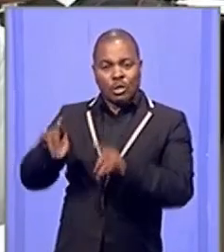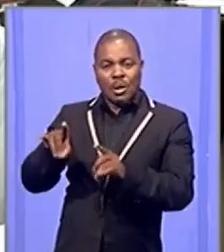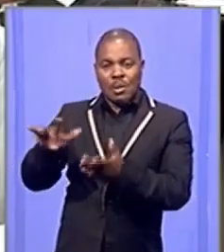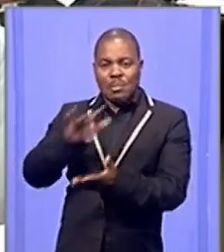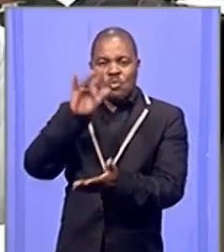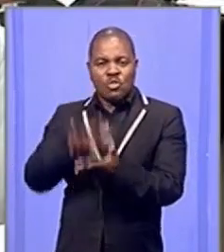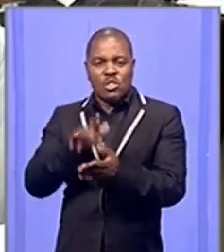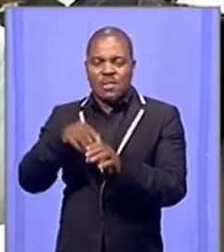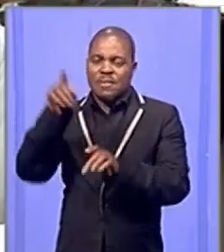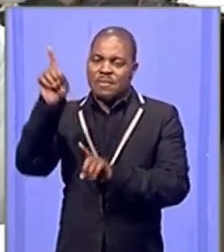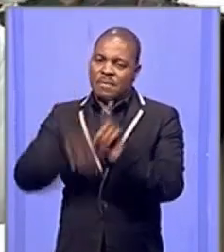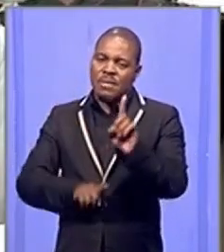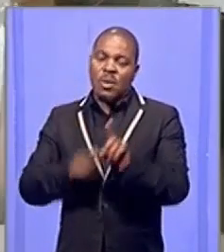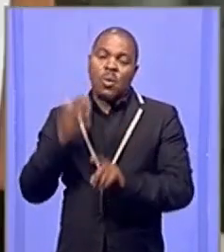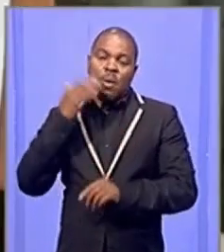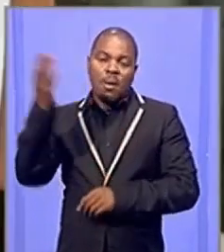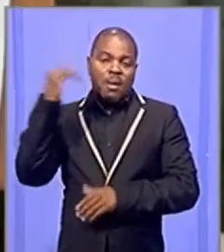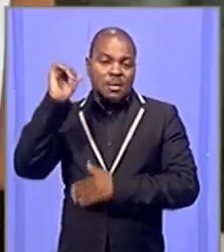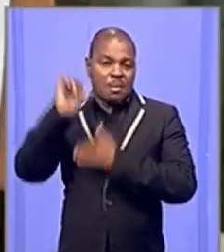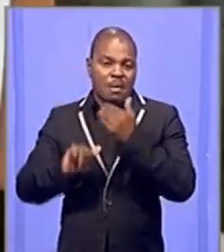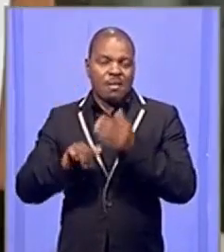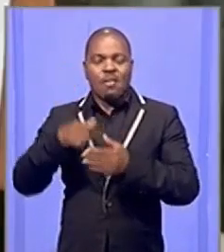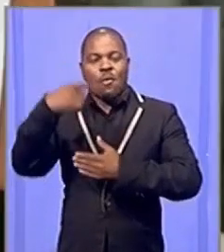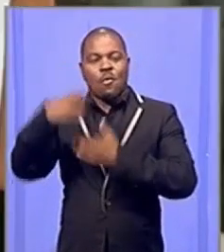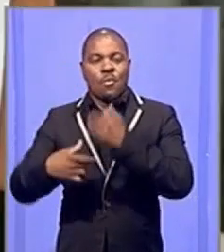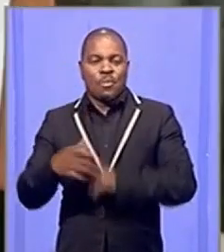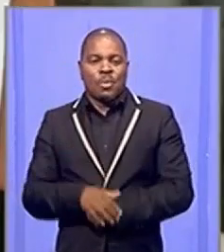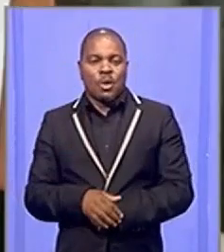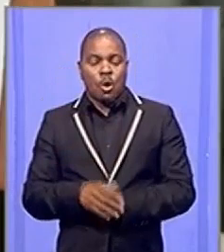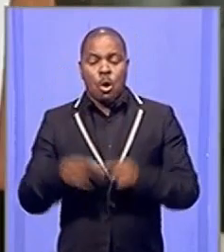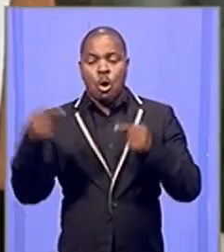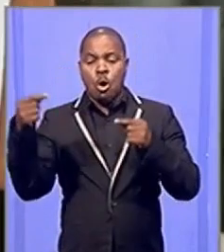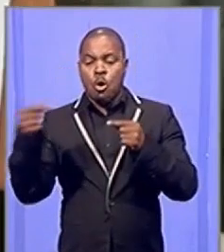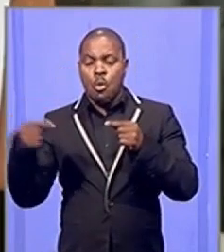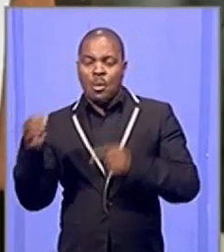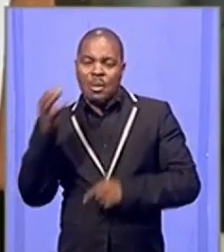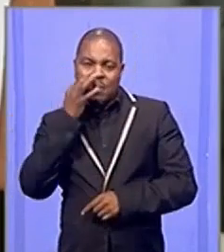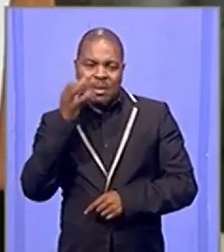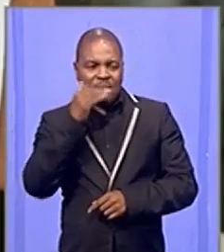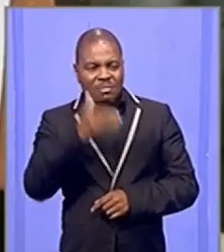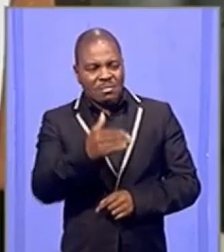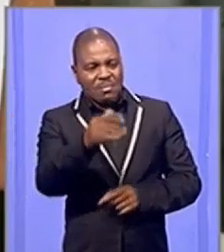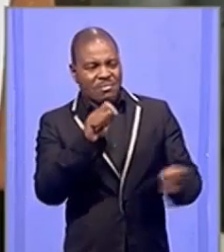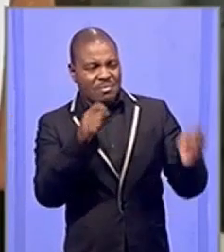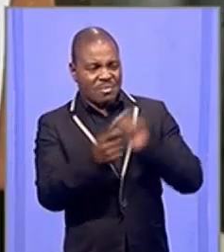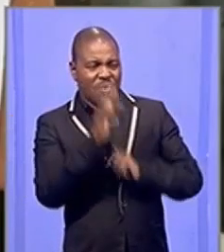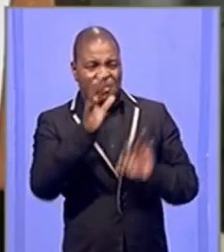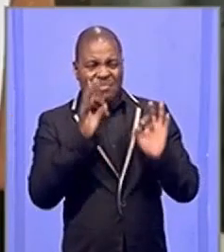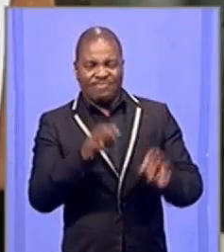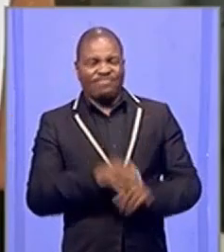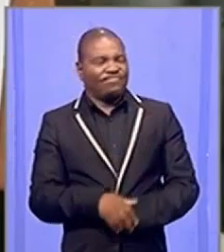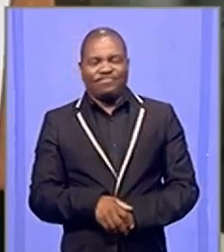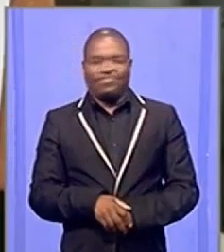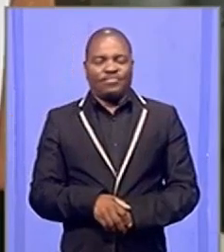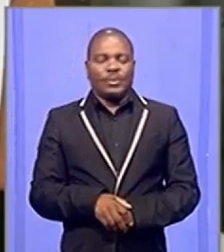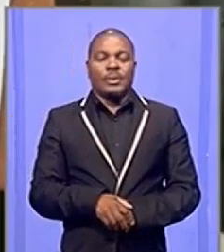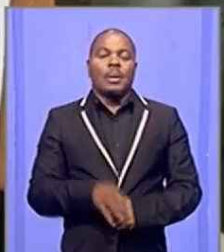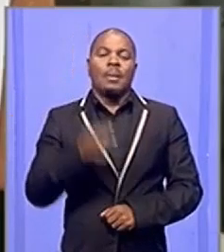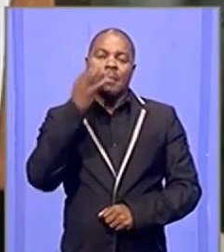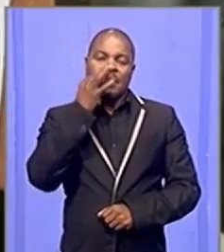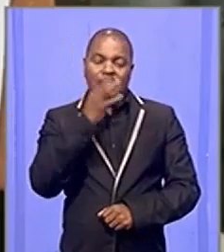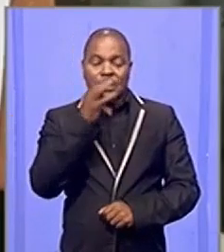tlhopha baeteledipele mo kgweding e fetileng. Makoko Kganetso a re ga a lebelela diphetogo dipe. A re le fa Ntombela a